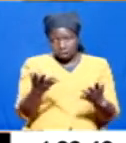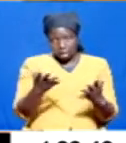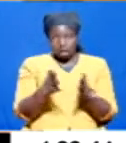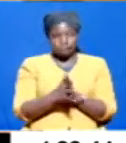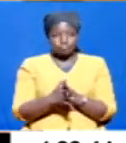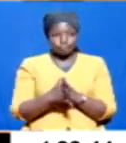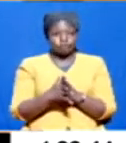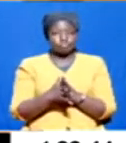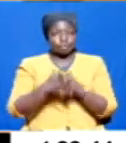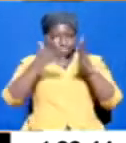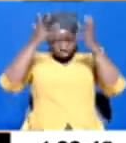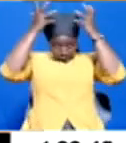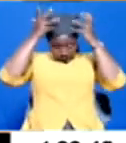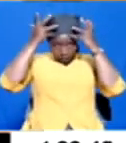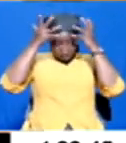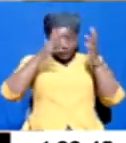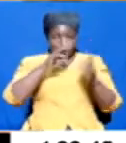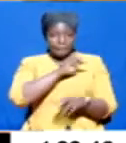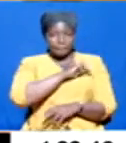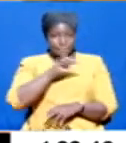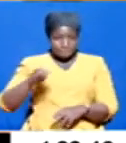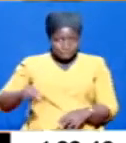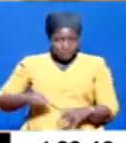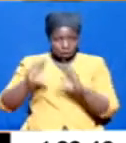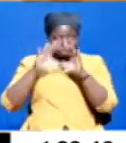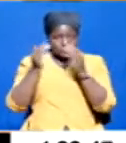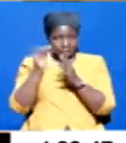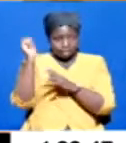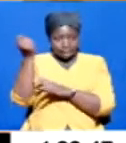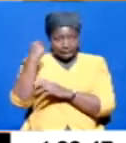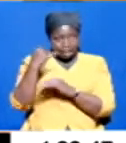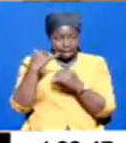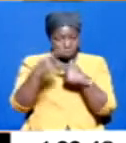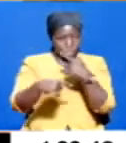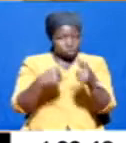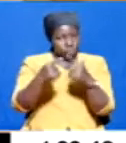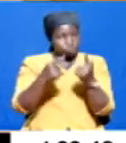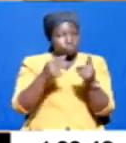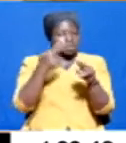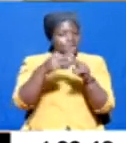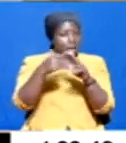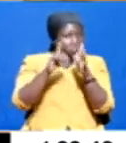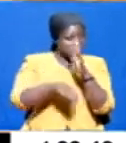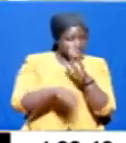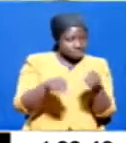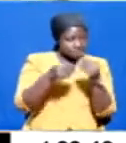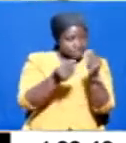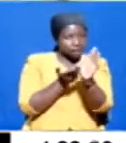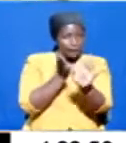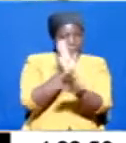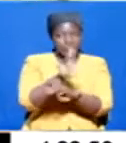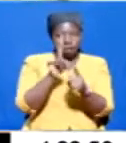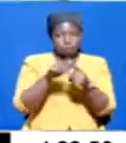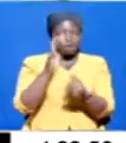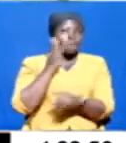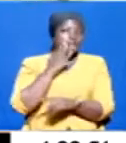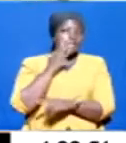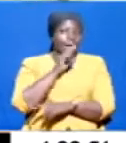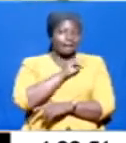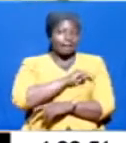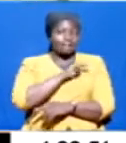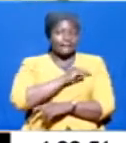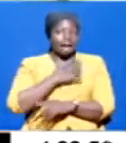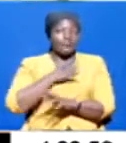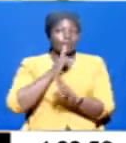2021 is underway, dubbed Giving Back to Mother Nature. Well, our reporter Jacqueline Masharia is on